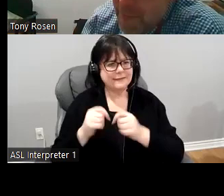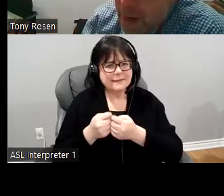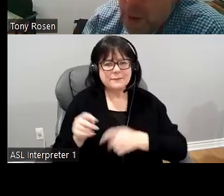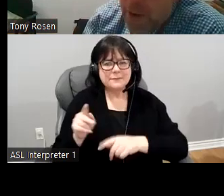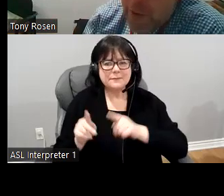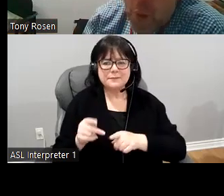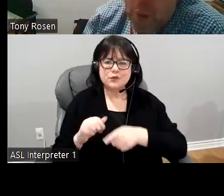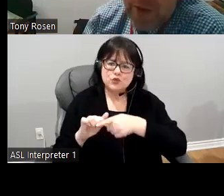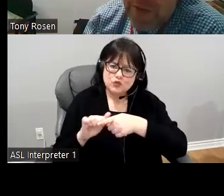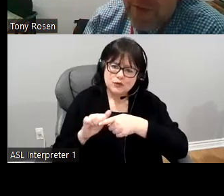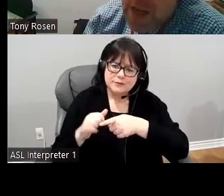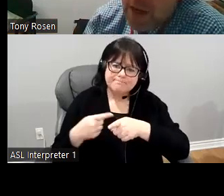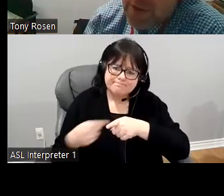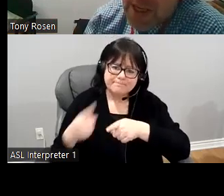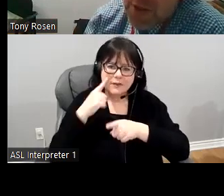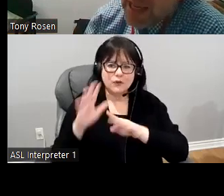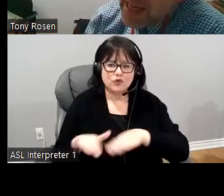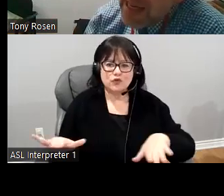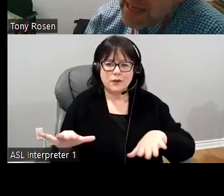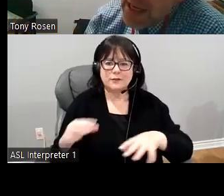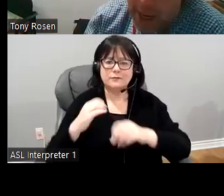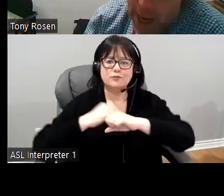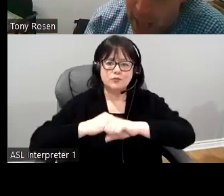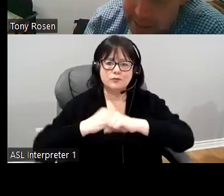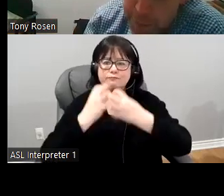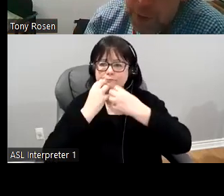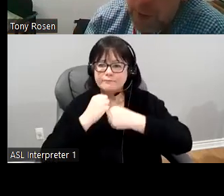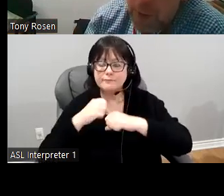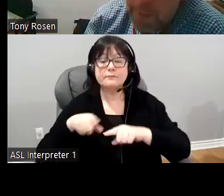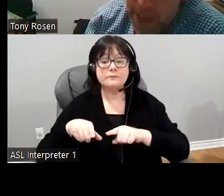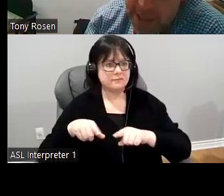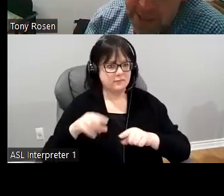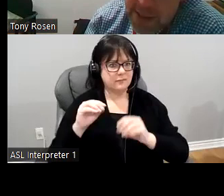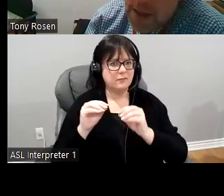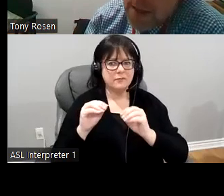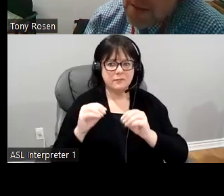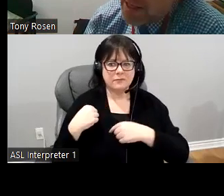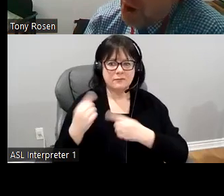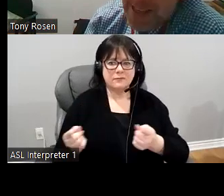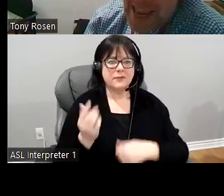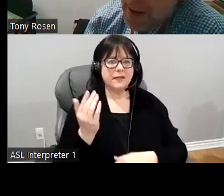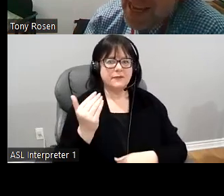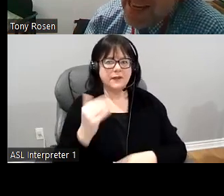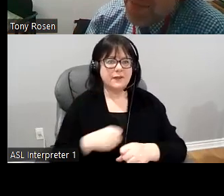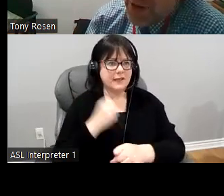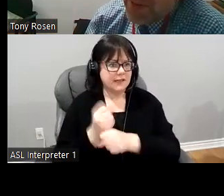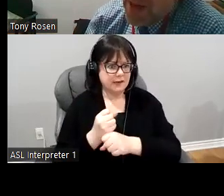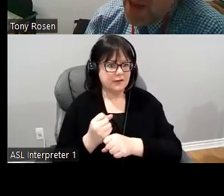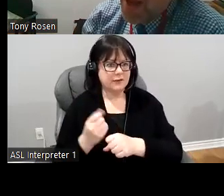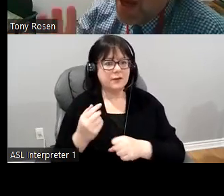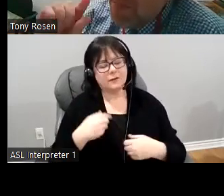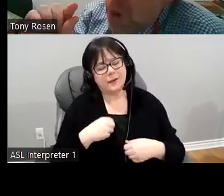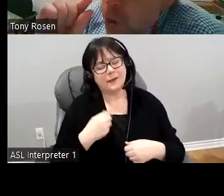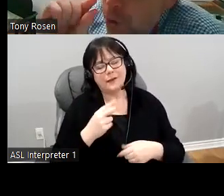And they've been around for more than 50 years. These are ED and hospital-based. I say ED